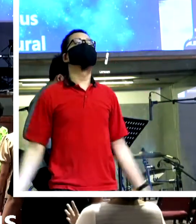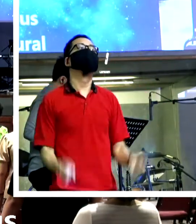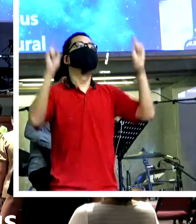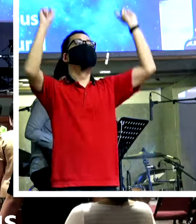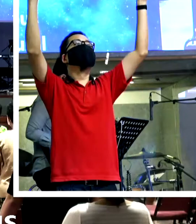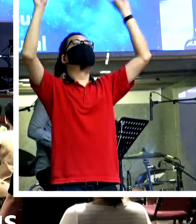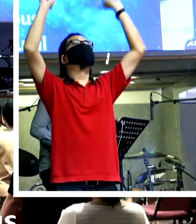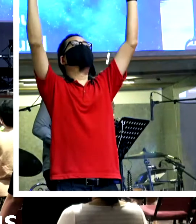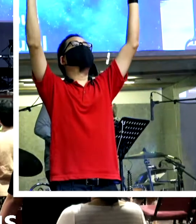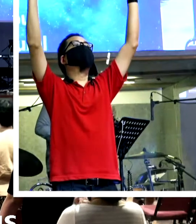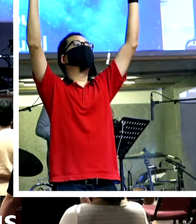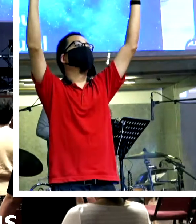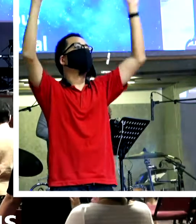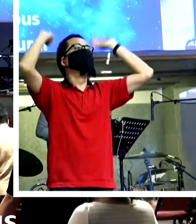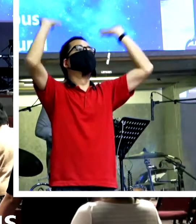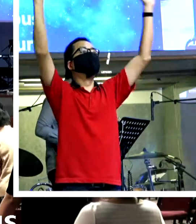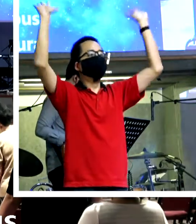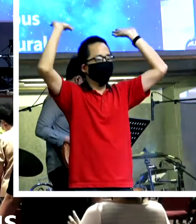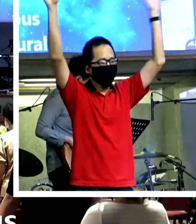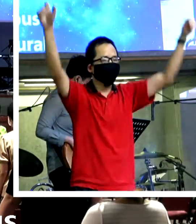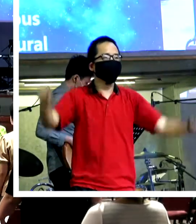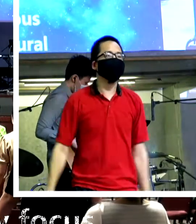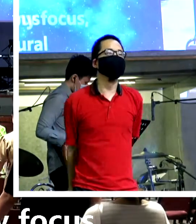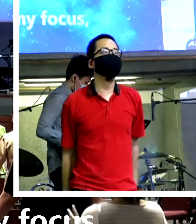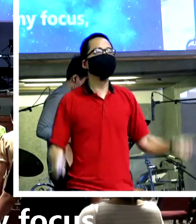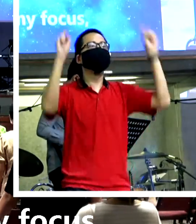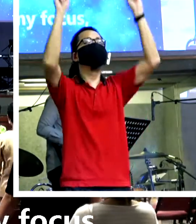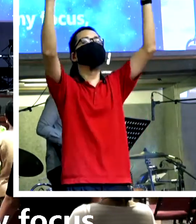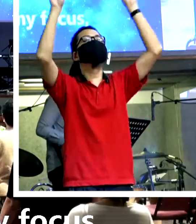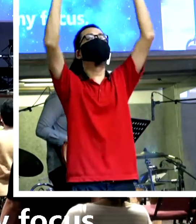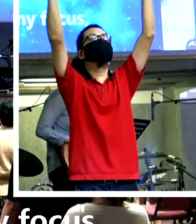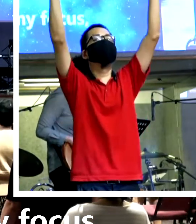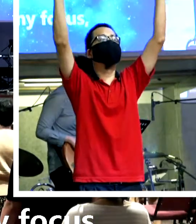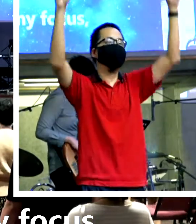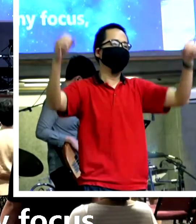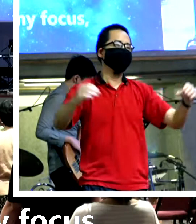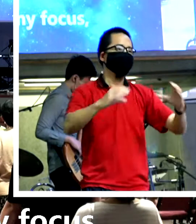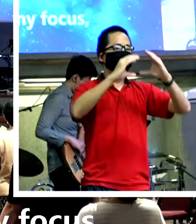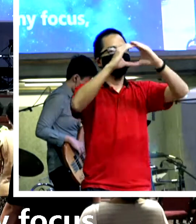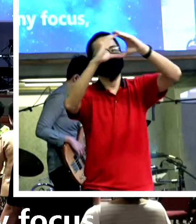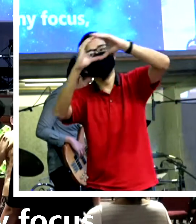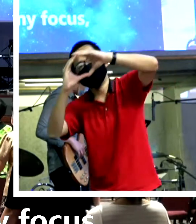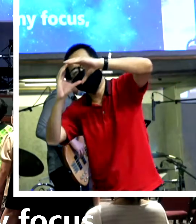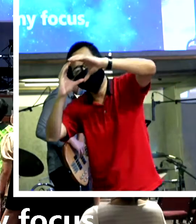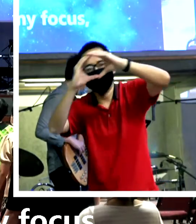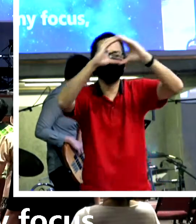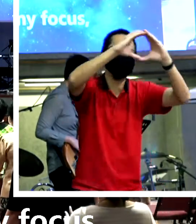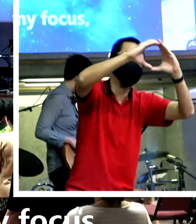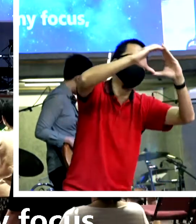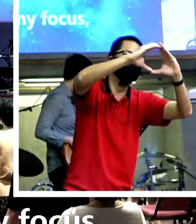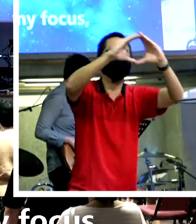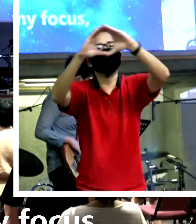miraculous. You are supernatural. You are the center of